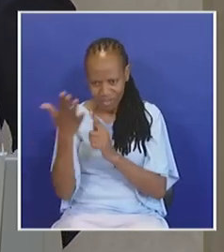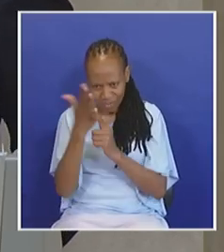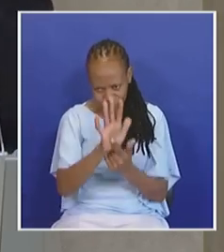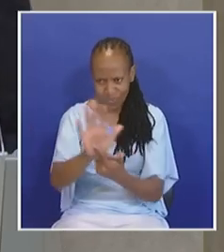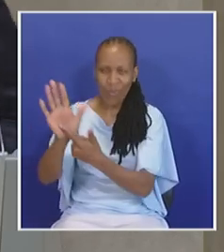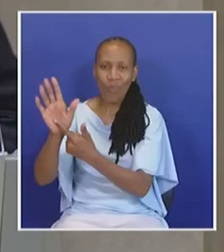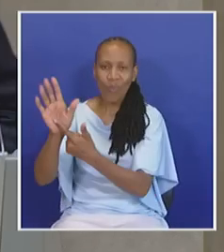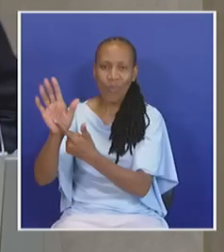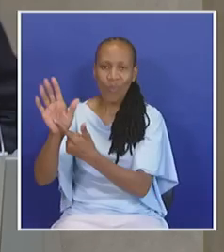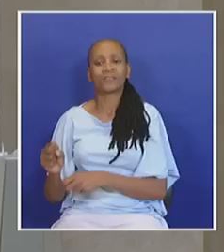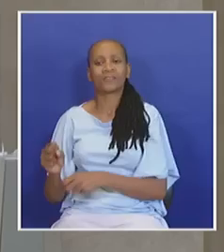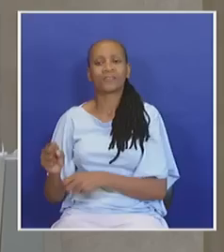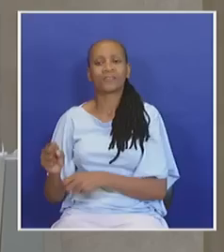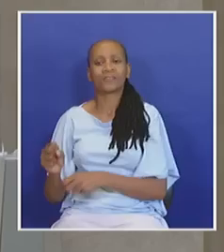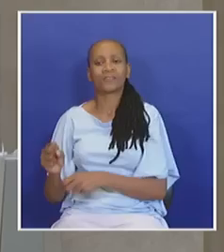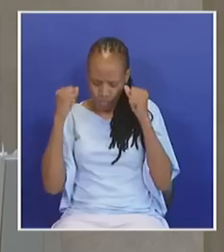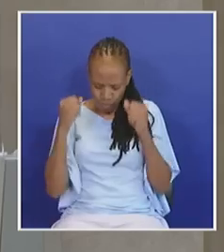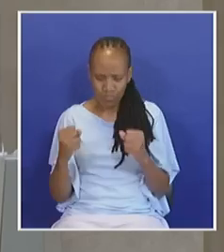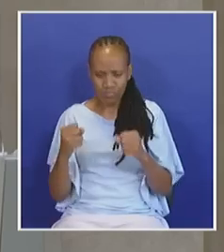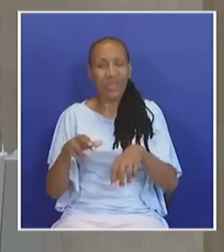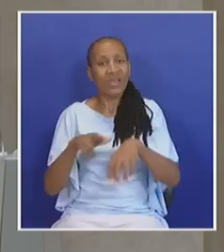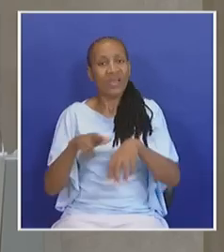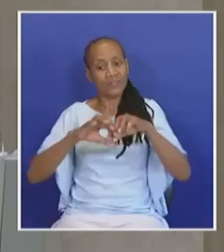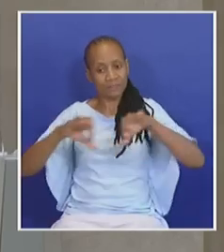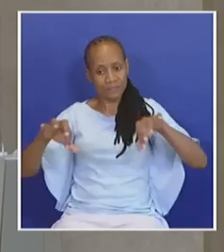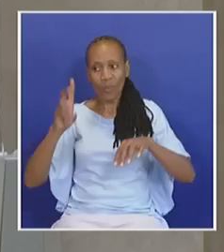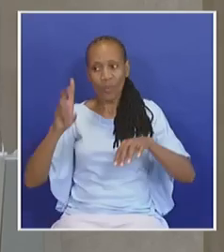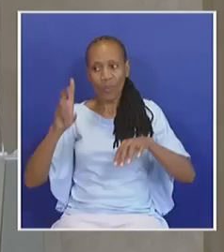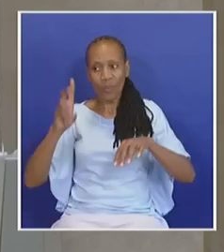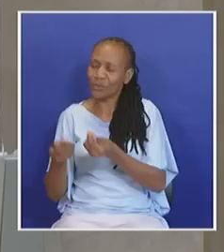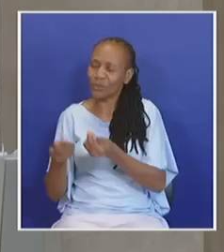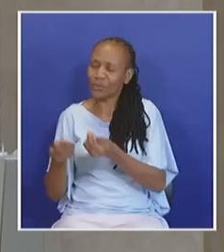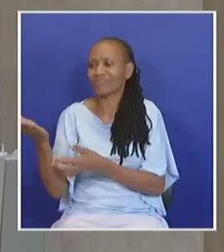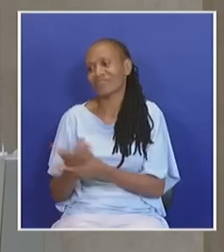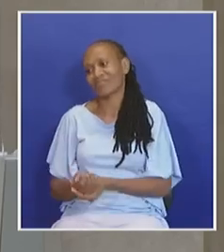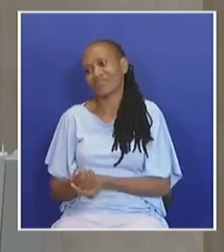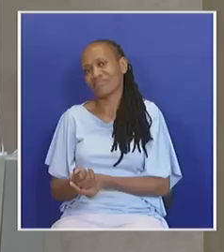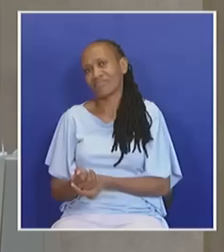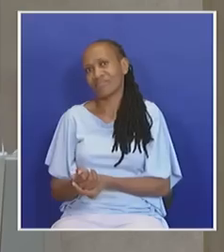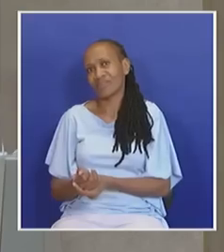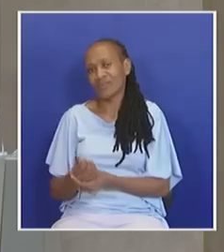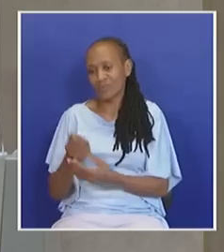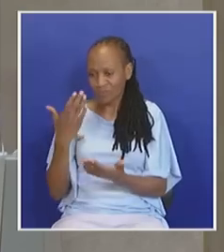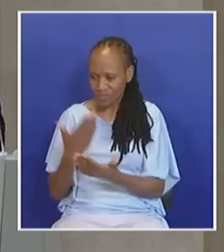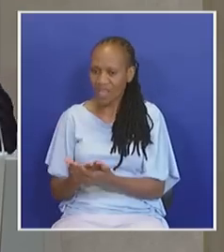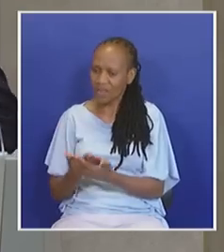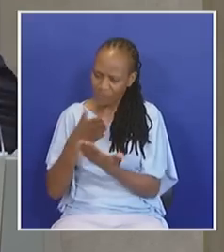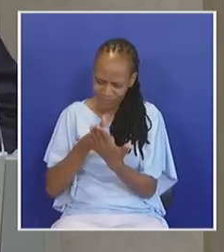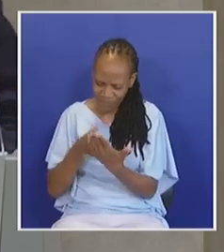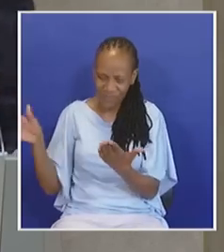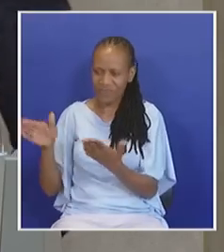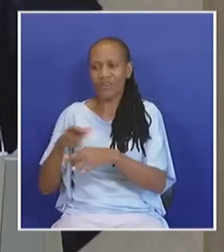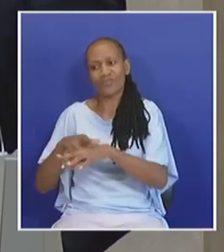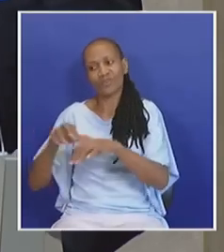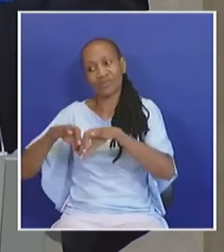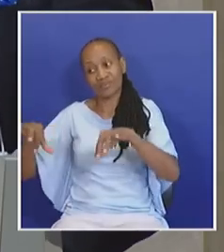boldness in confronting racism, but you'd actually be taking concrete steps to eradicate it.